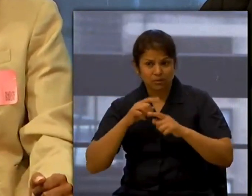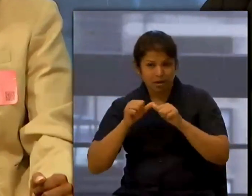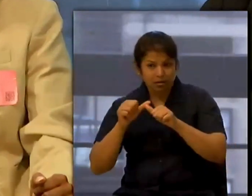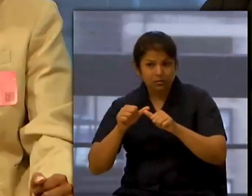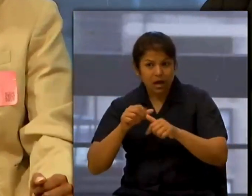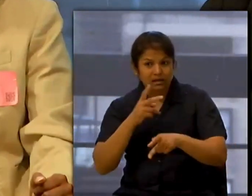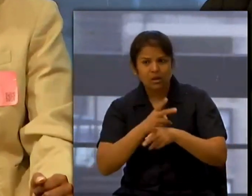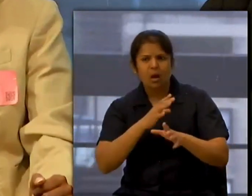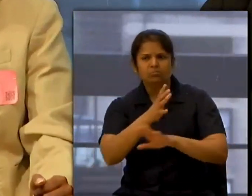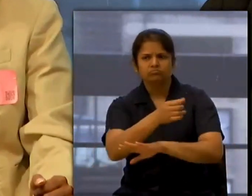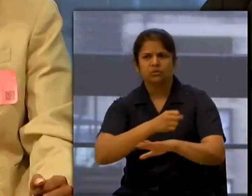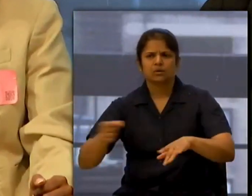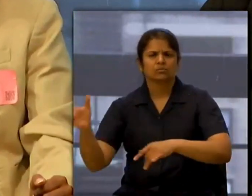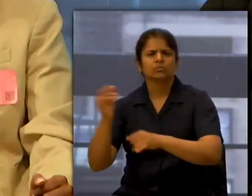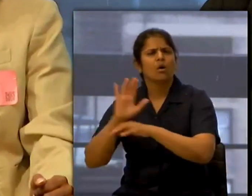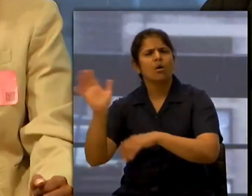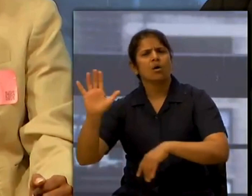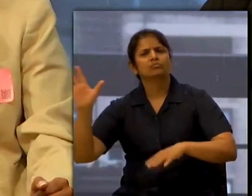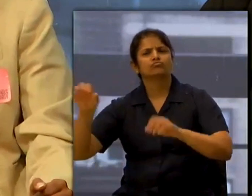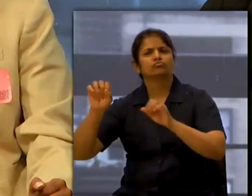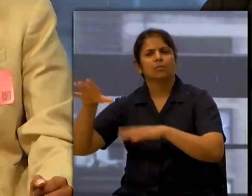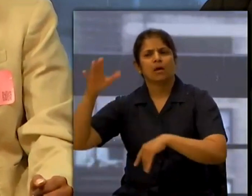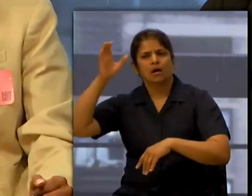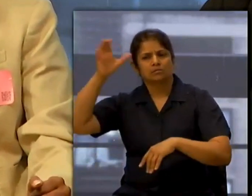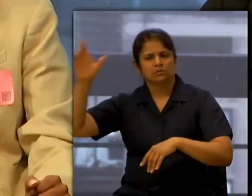that said, how effective is the